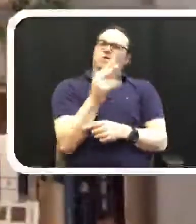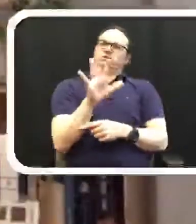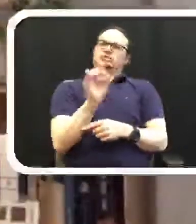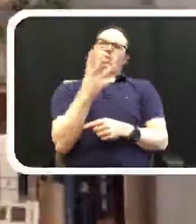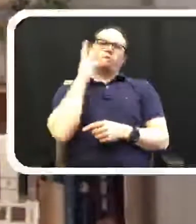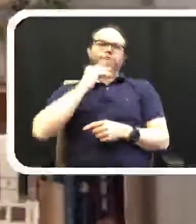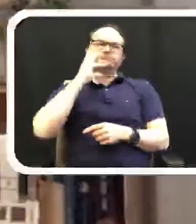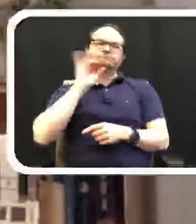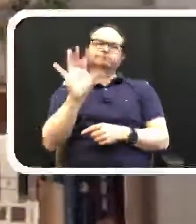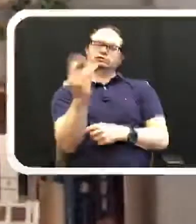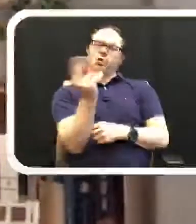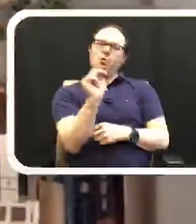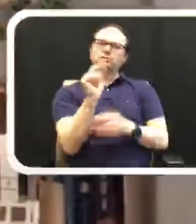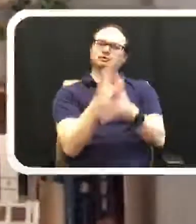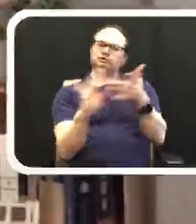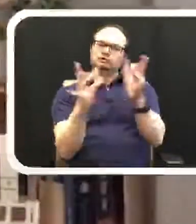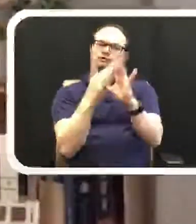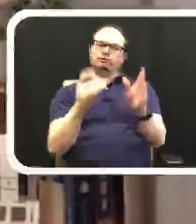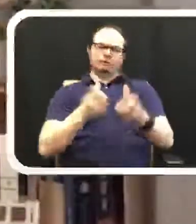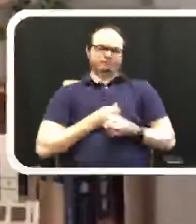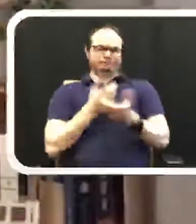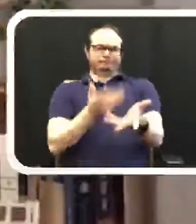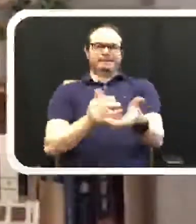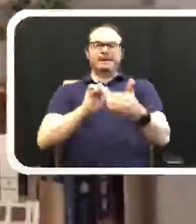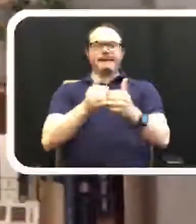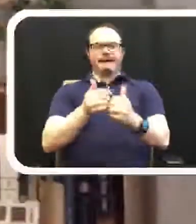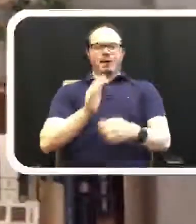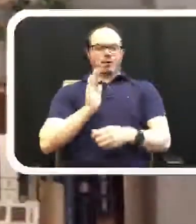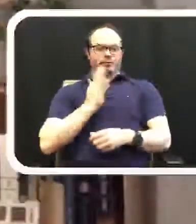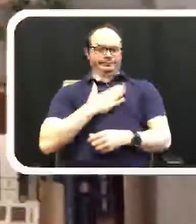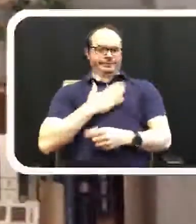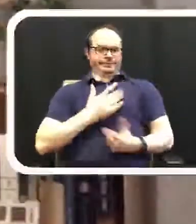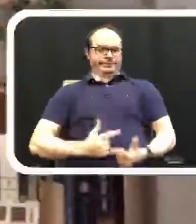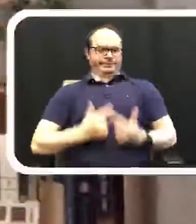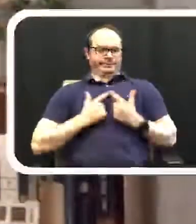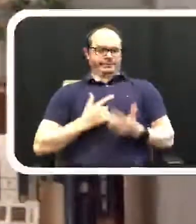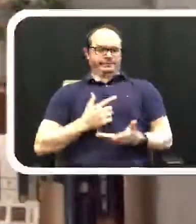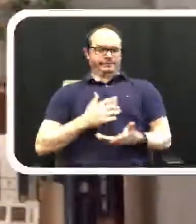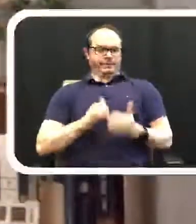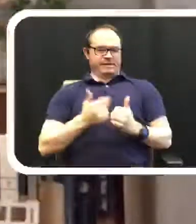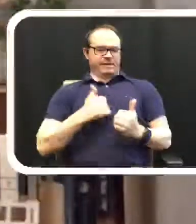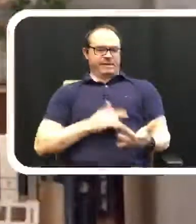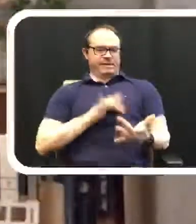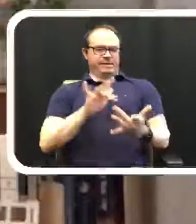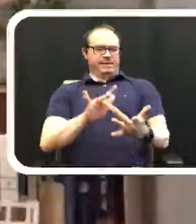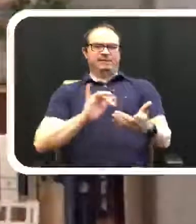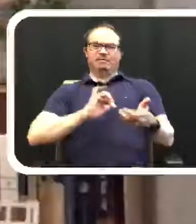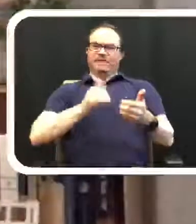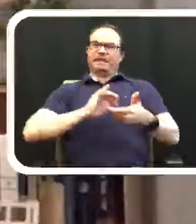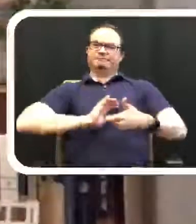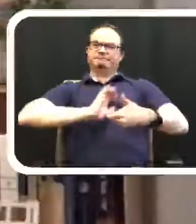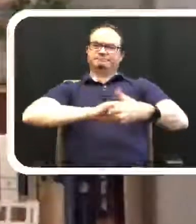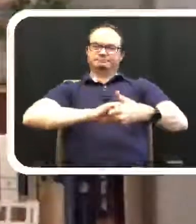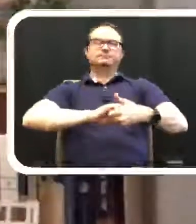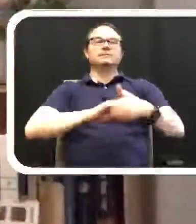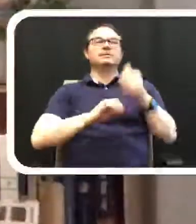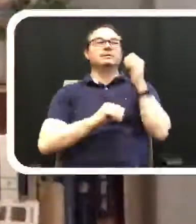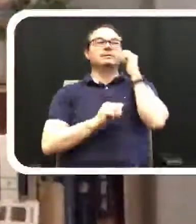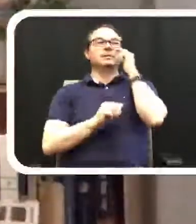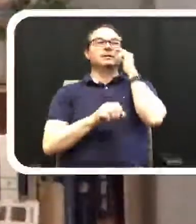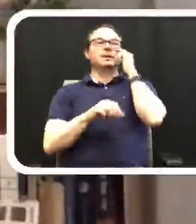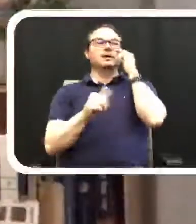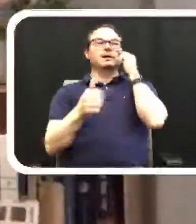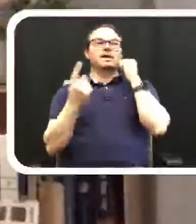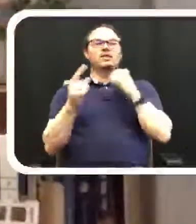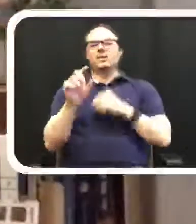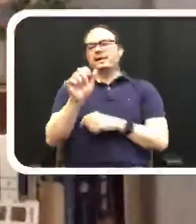stories is how we live, how we connect to one another. There's also another one, the